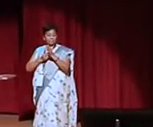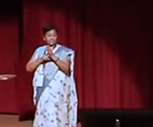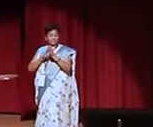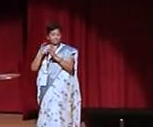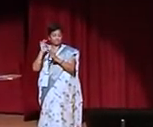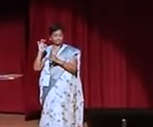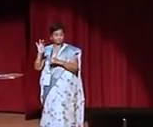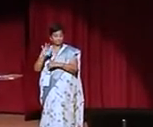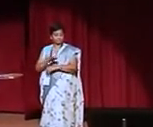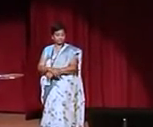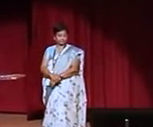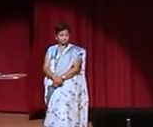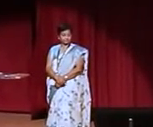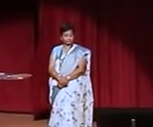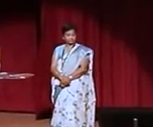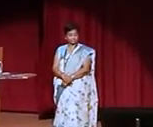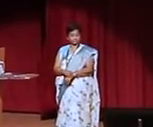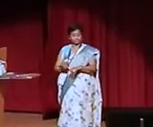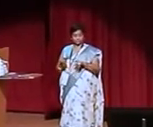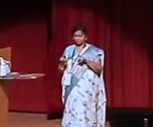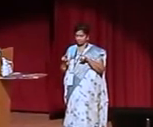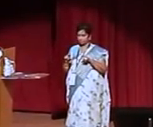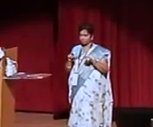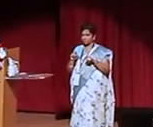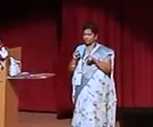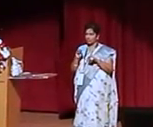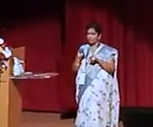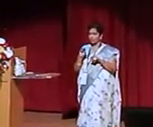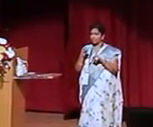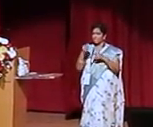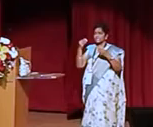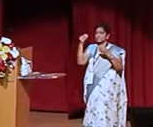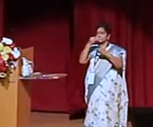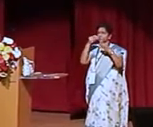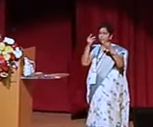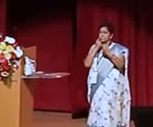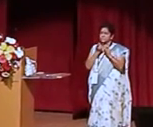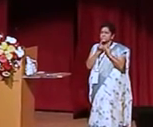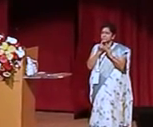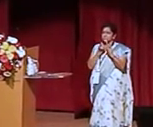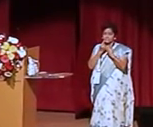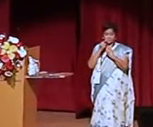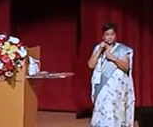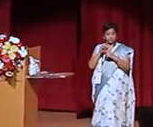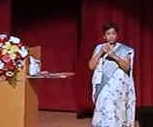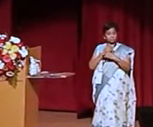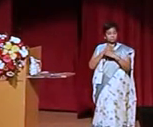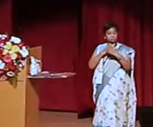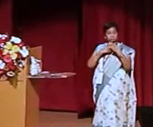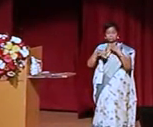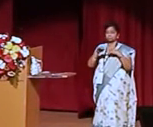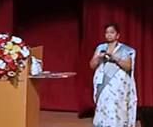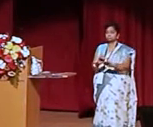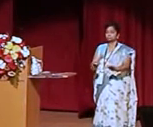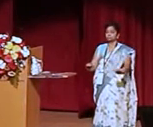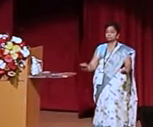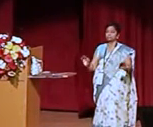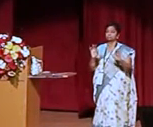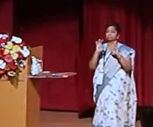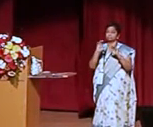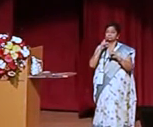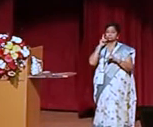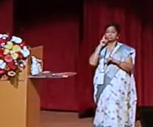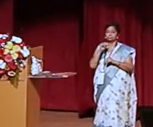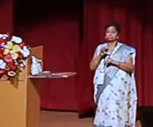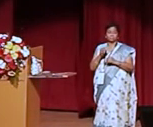graphics. The talking tactile tablet is free from this problem. It works like a touchpad, allowing use